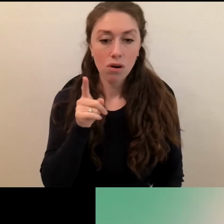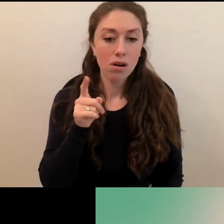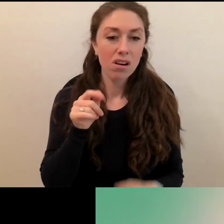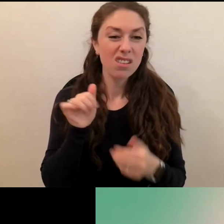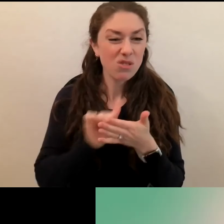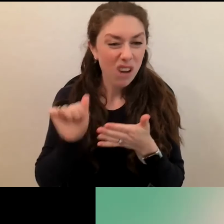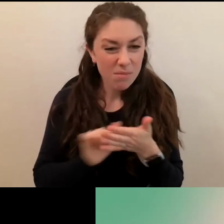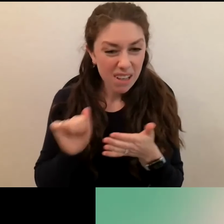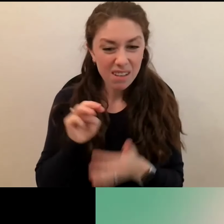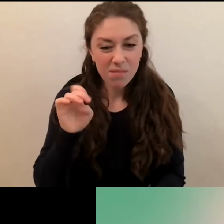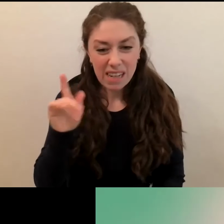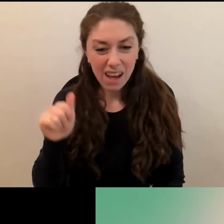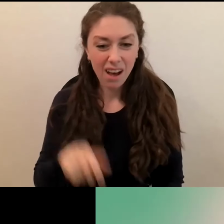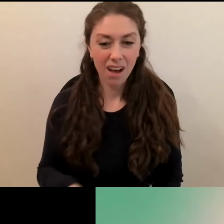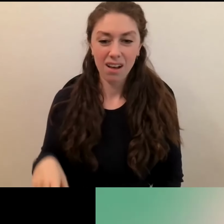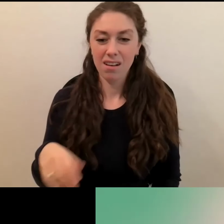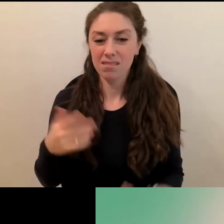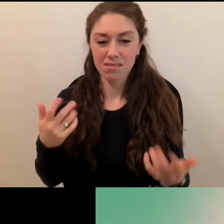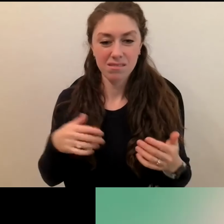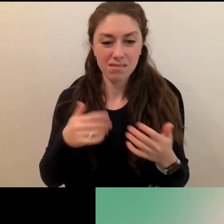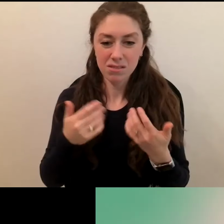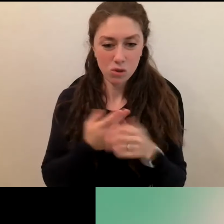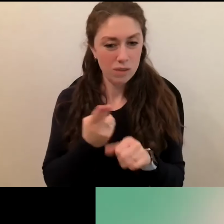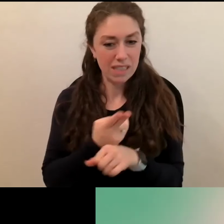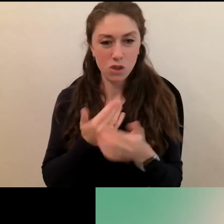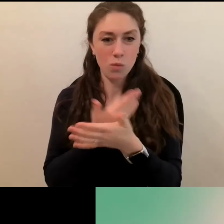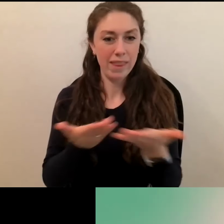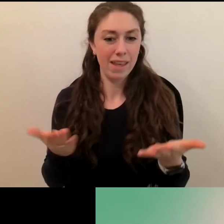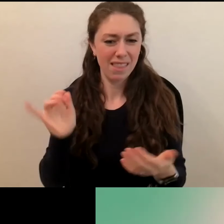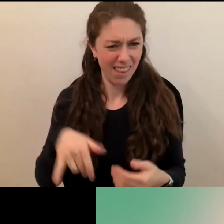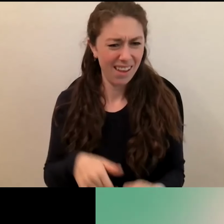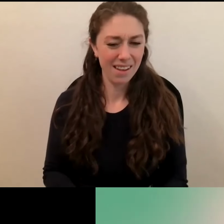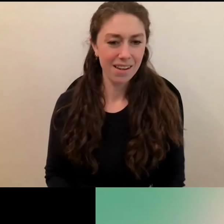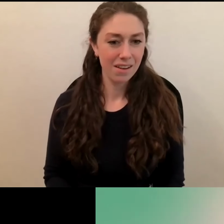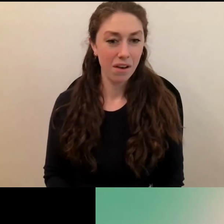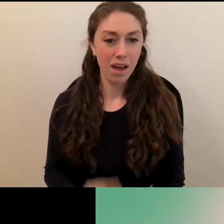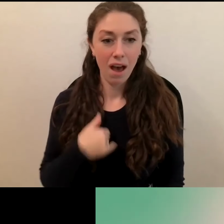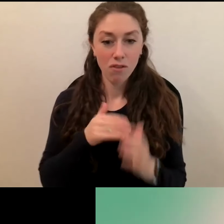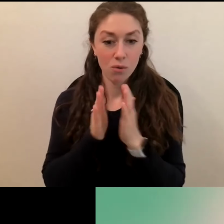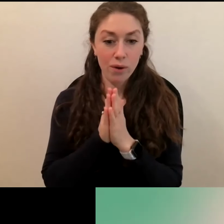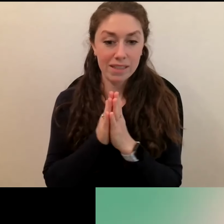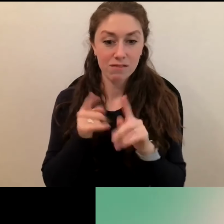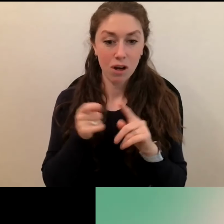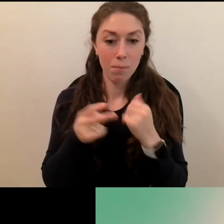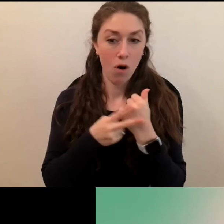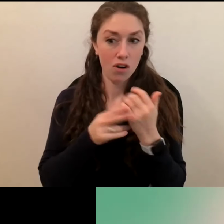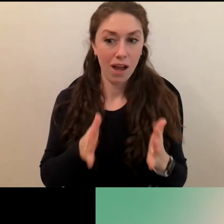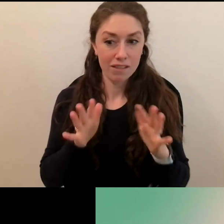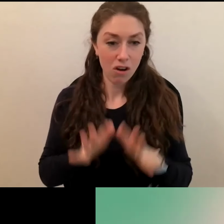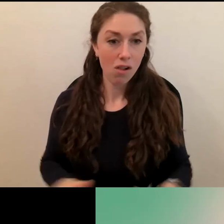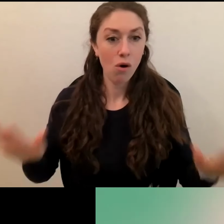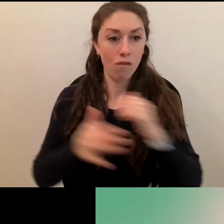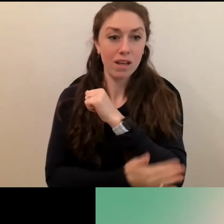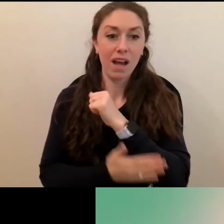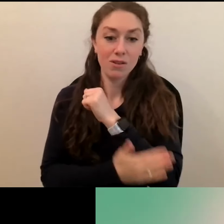and using that and creating new things, right? And this request, so there's a request from archivists around the country.